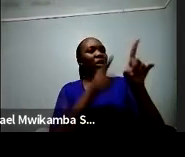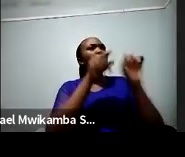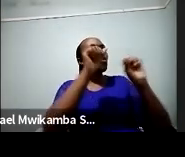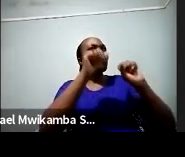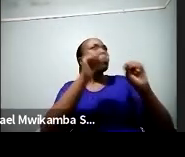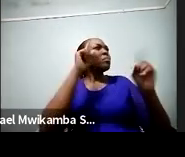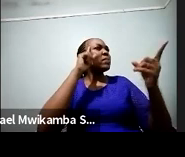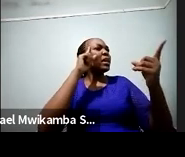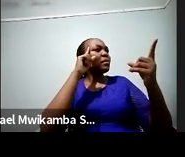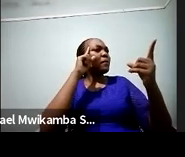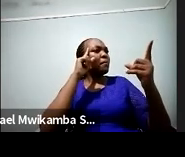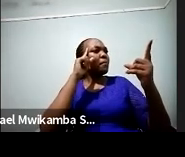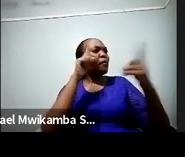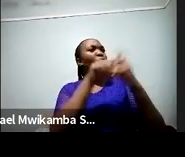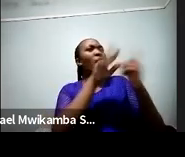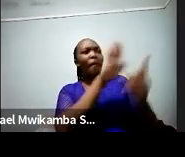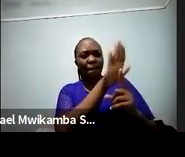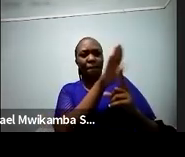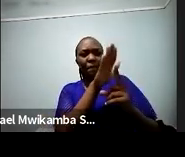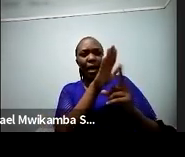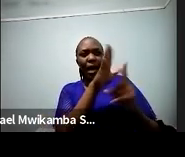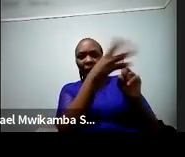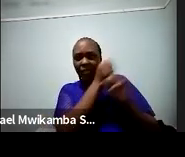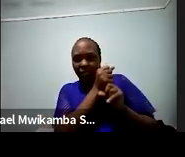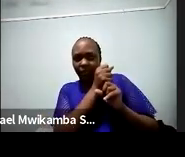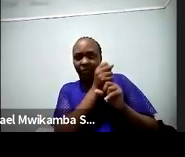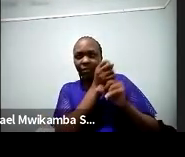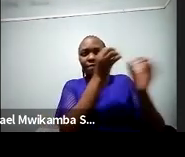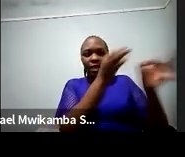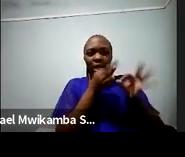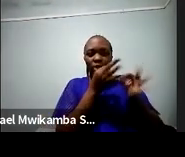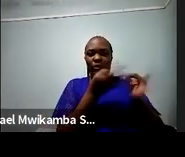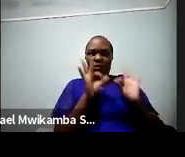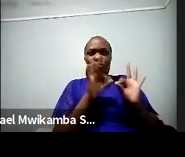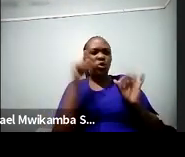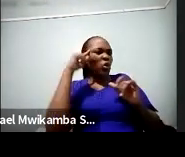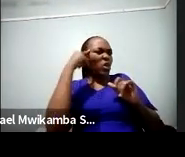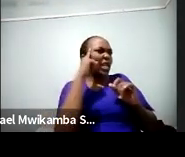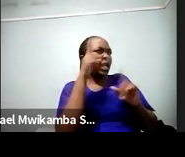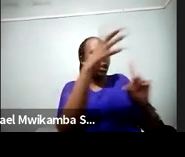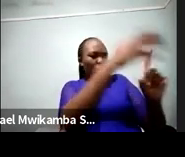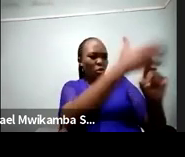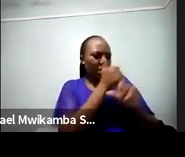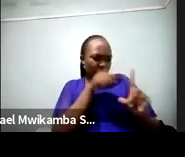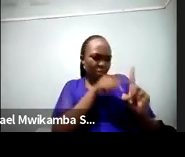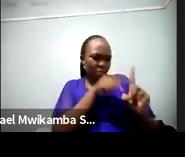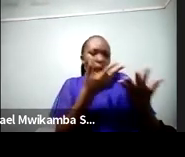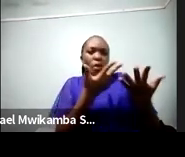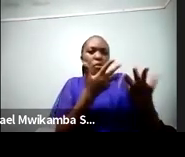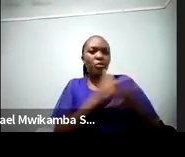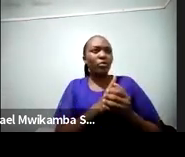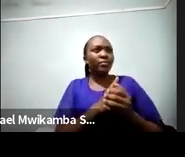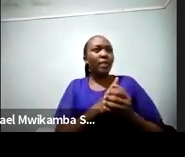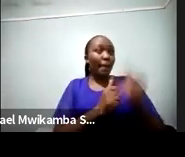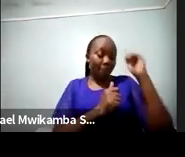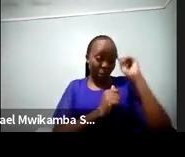There are a couple of small goals that will lead you to financial freedom. Perhaps you have to invest, you have to make some savings, you have to get a good job, you've got